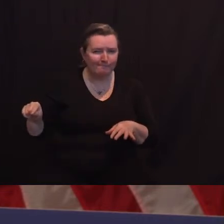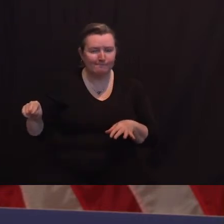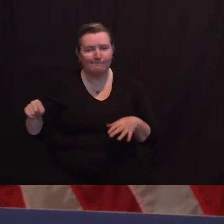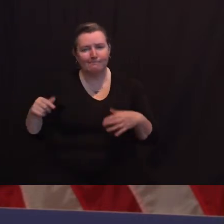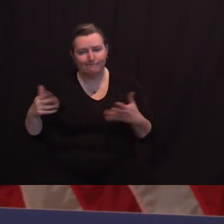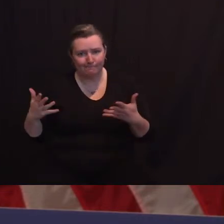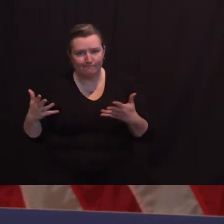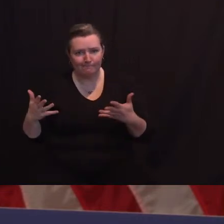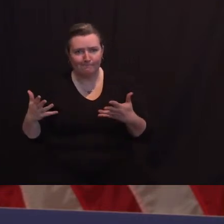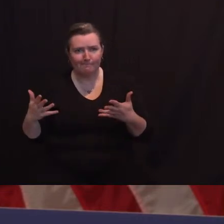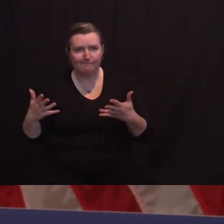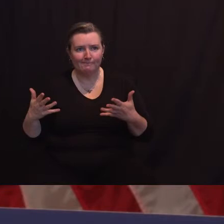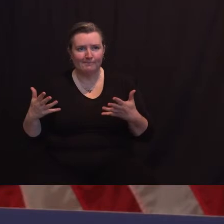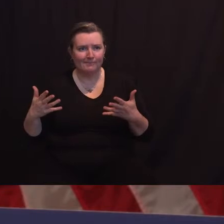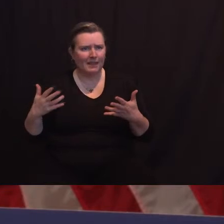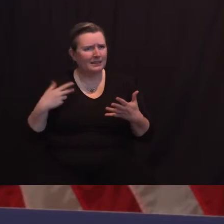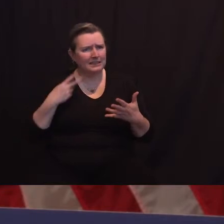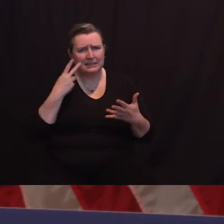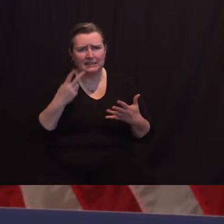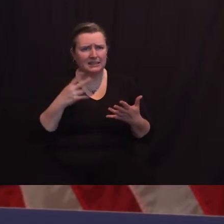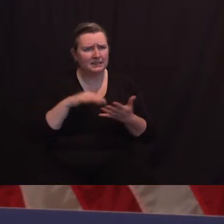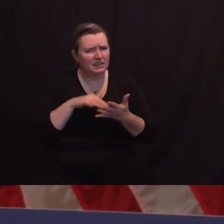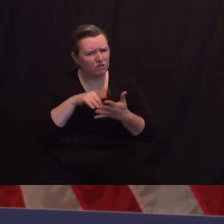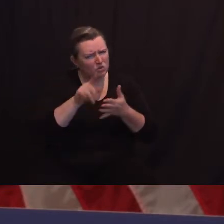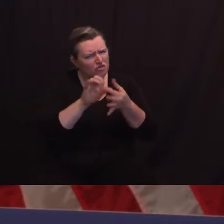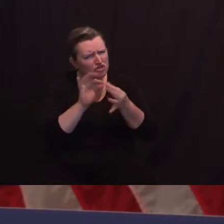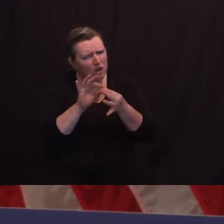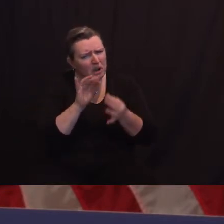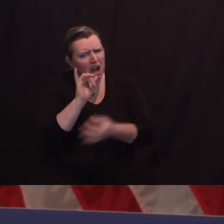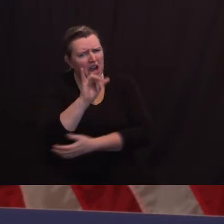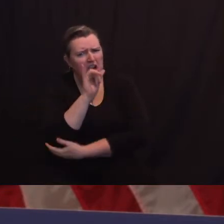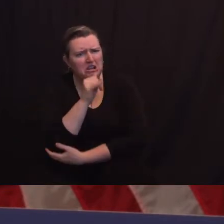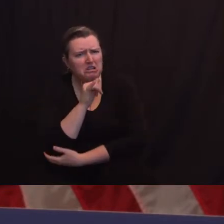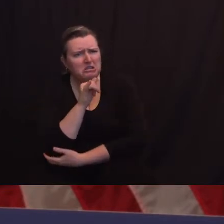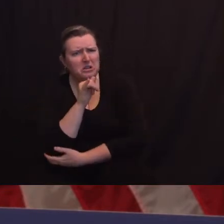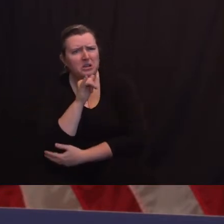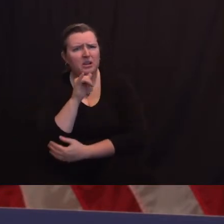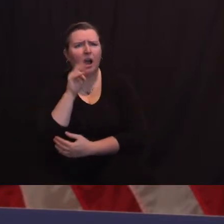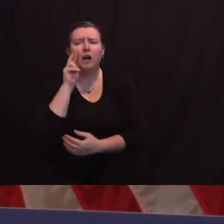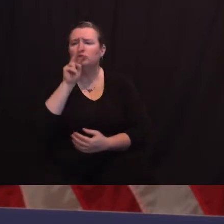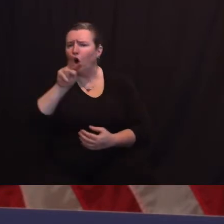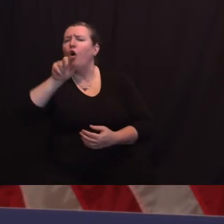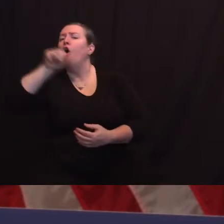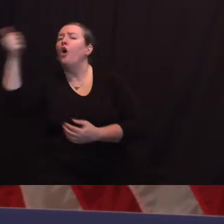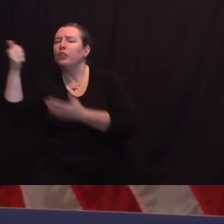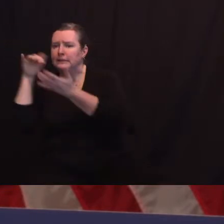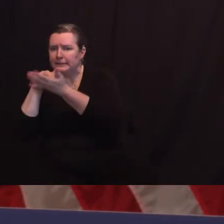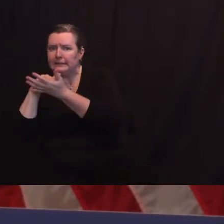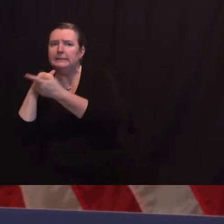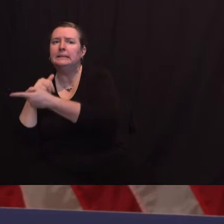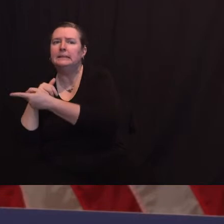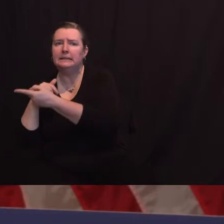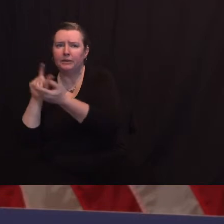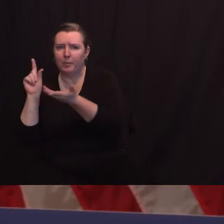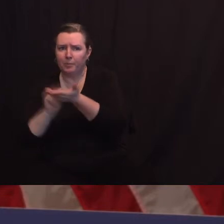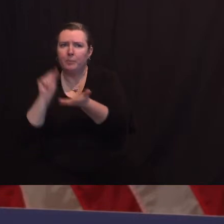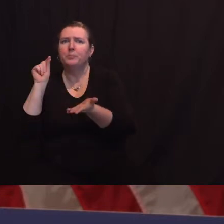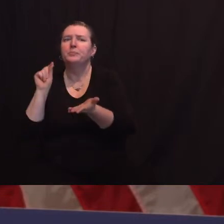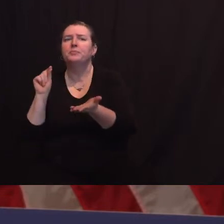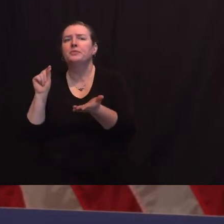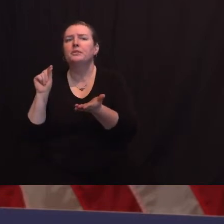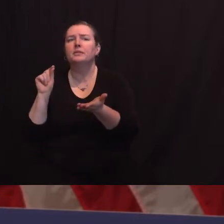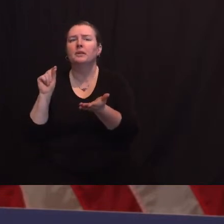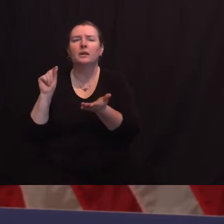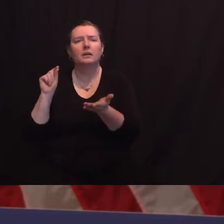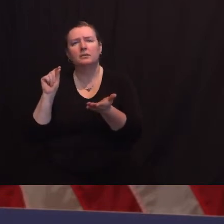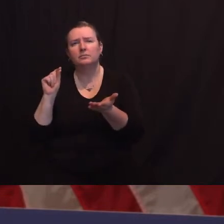I did not see the study that you referred to, but I did see another study that was published in the New England Journal of Medicine that looked at a